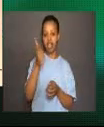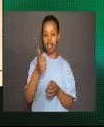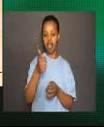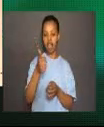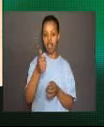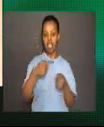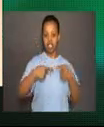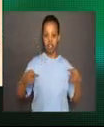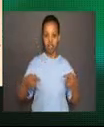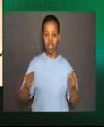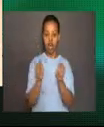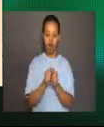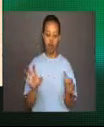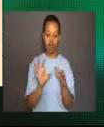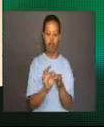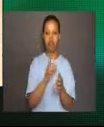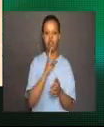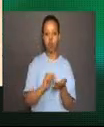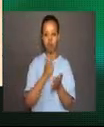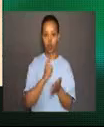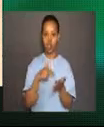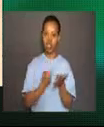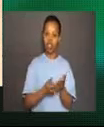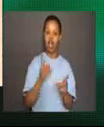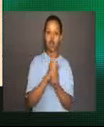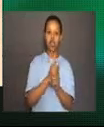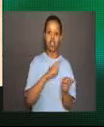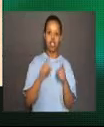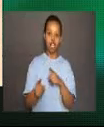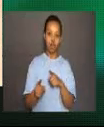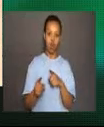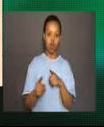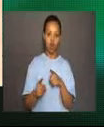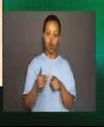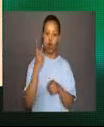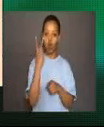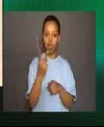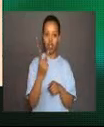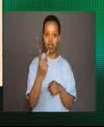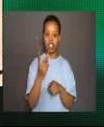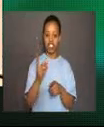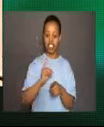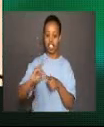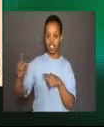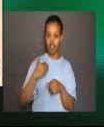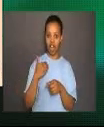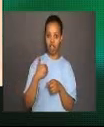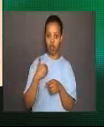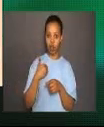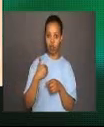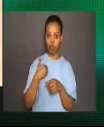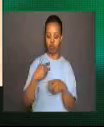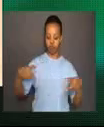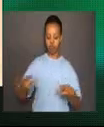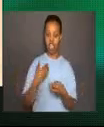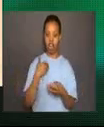strands together. The structure then has 2 branching prongs, like